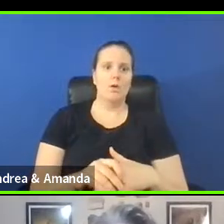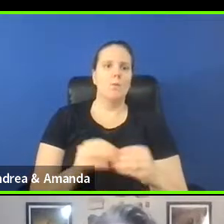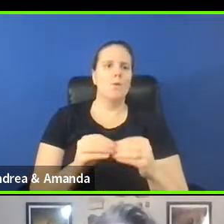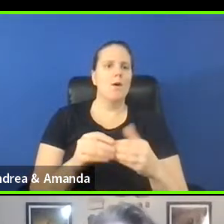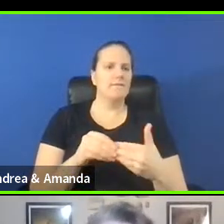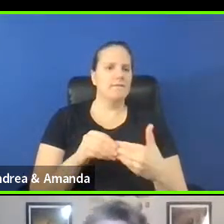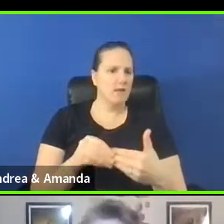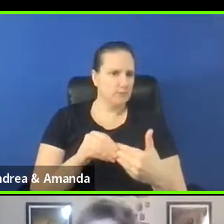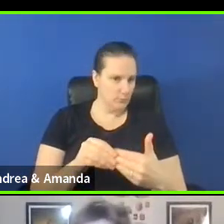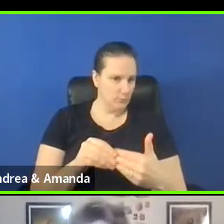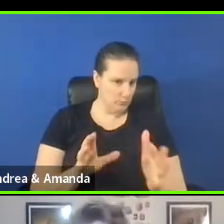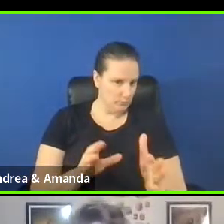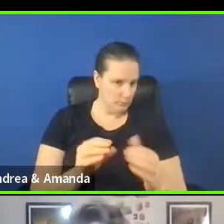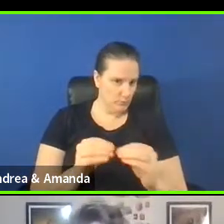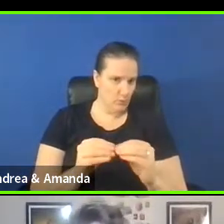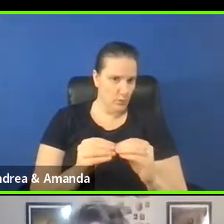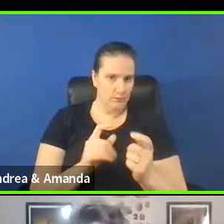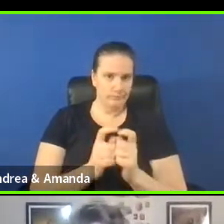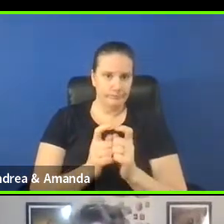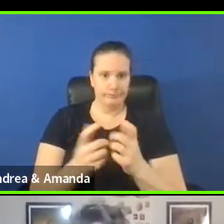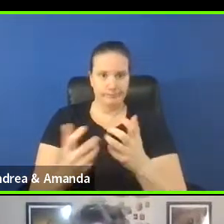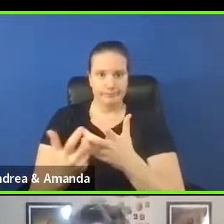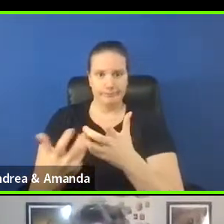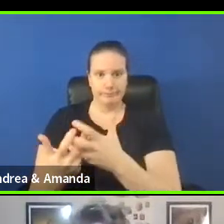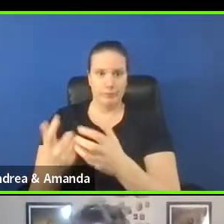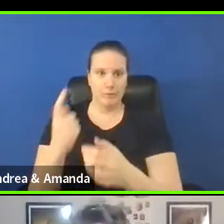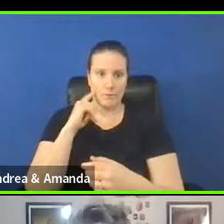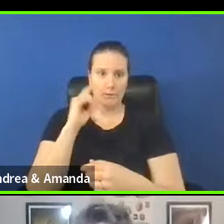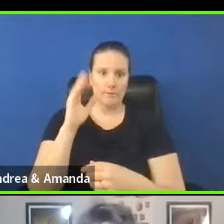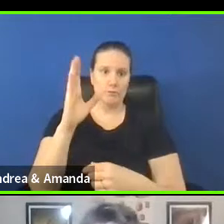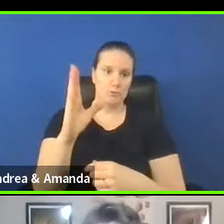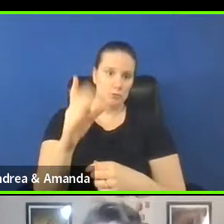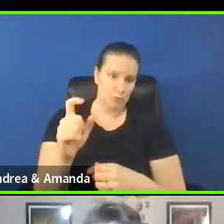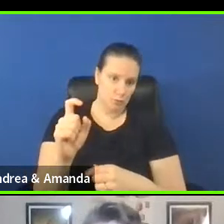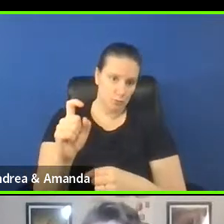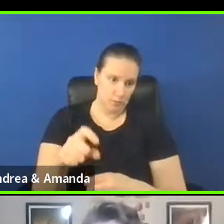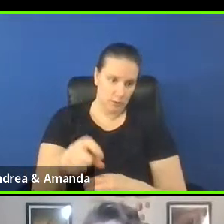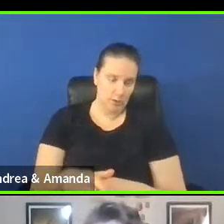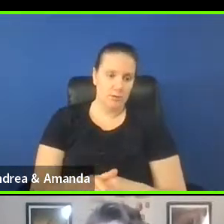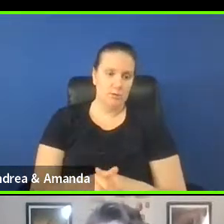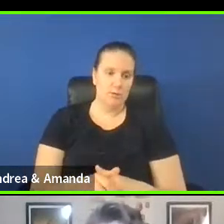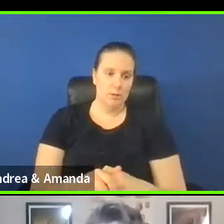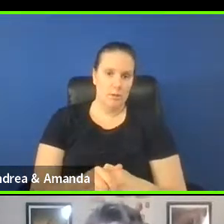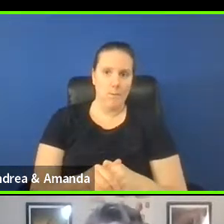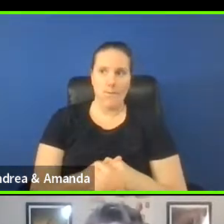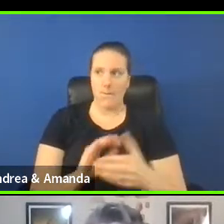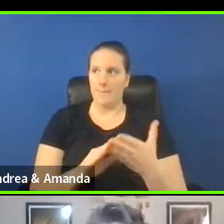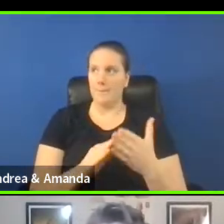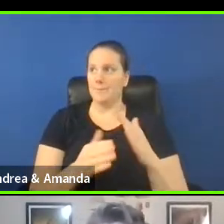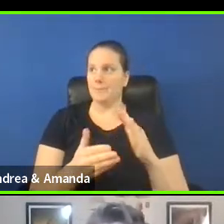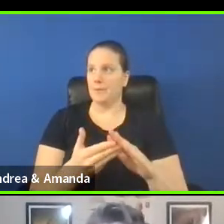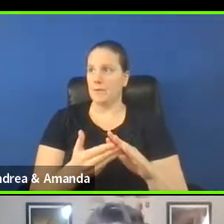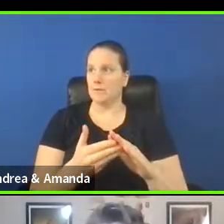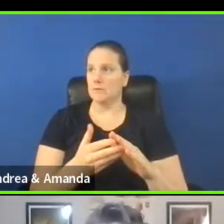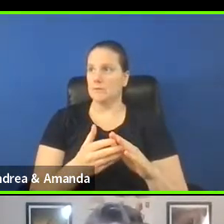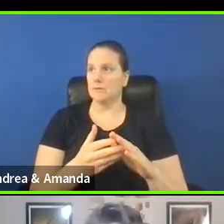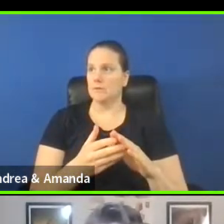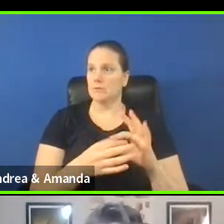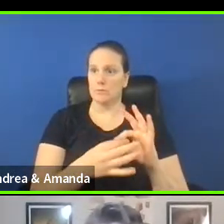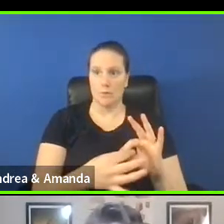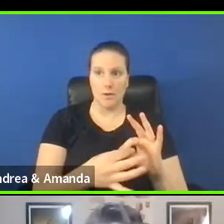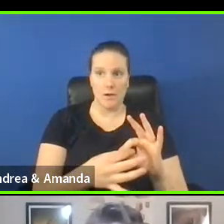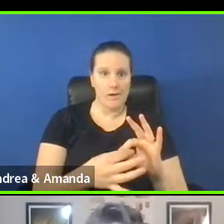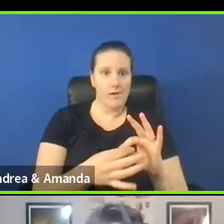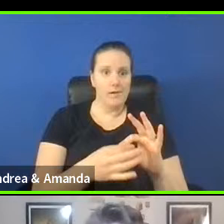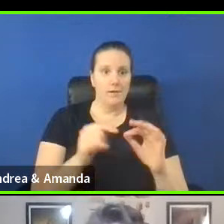flexible and is much more adaptable in the future to the needs of the communities around